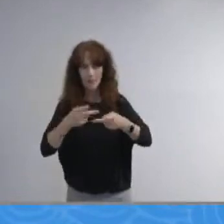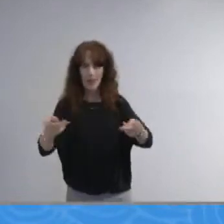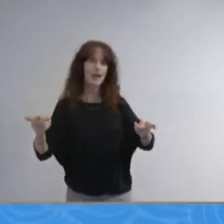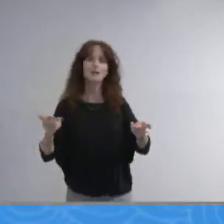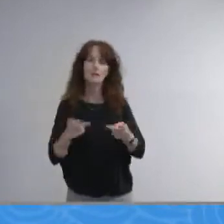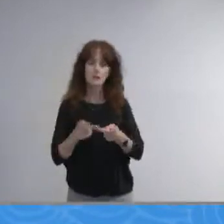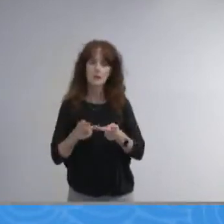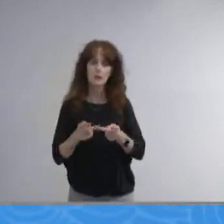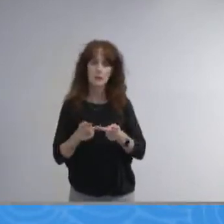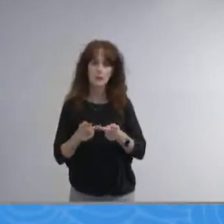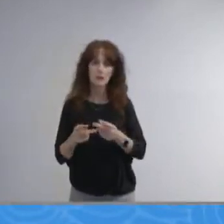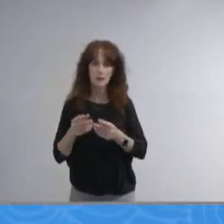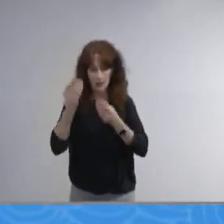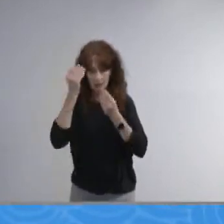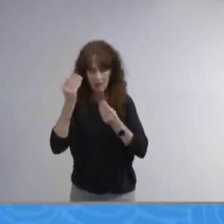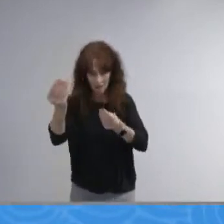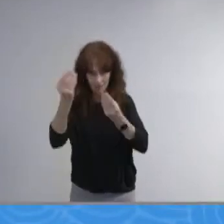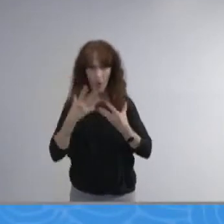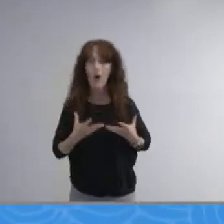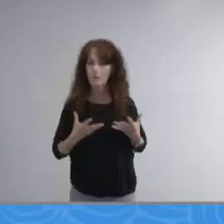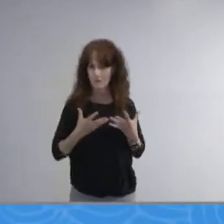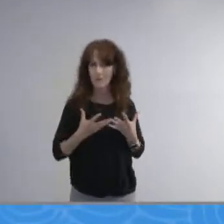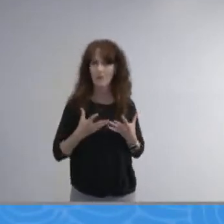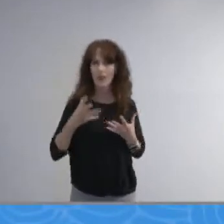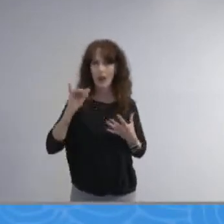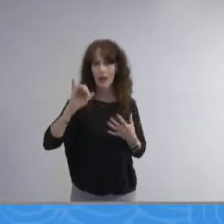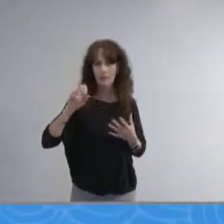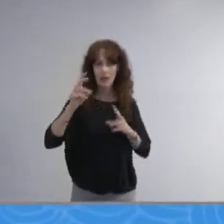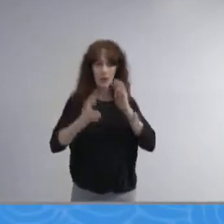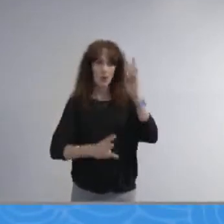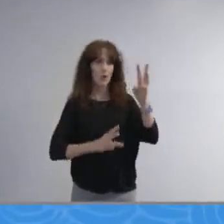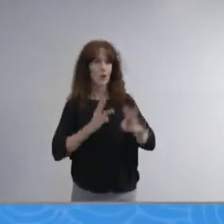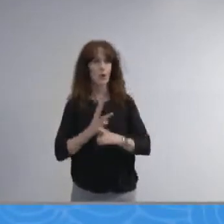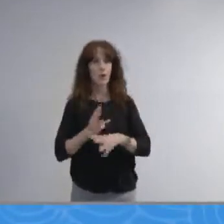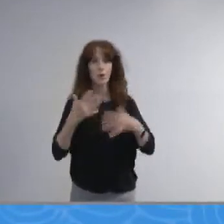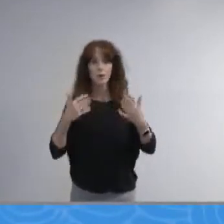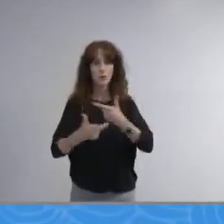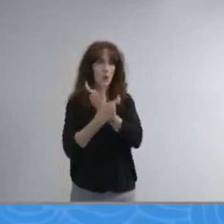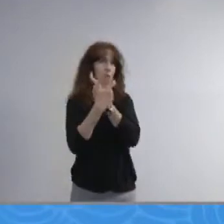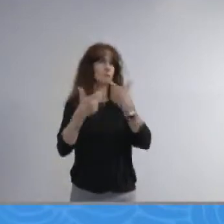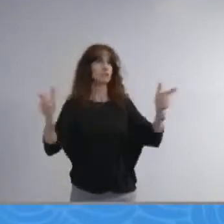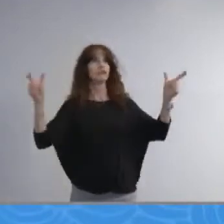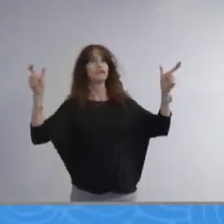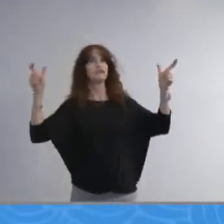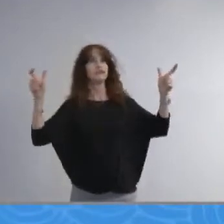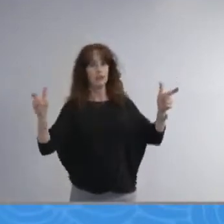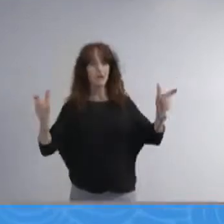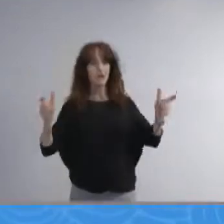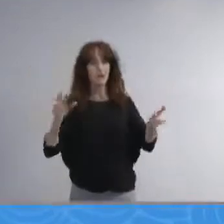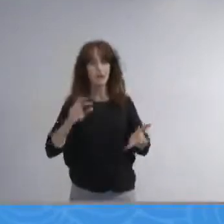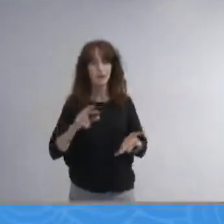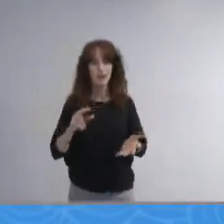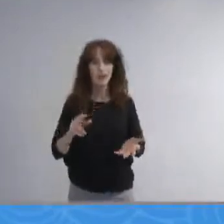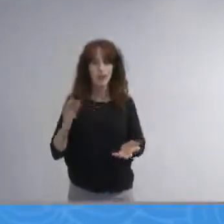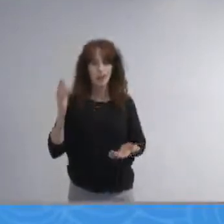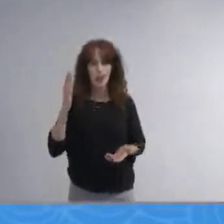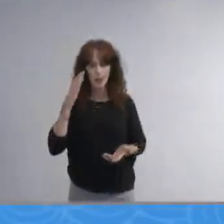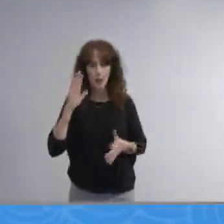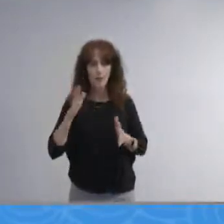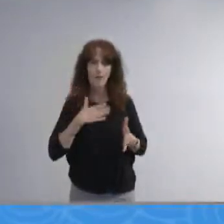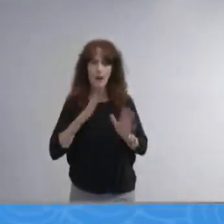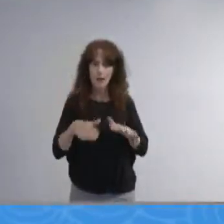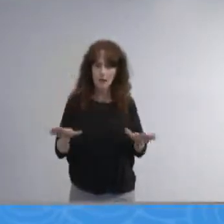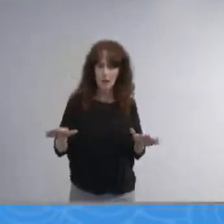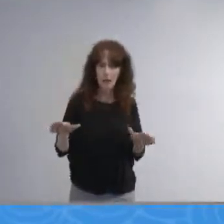places to be informed. The IEP world is just so big that I only know about my